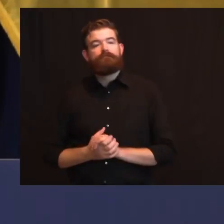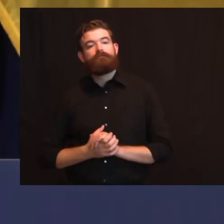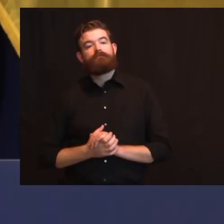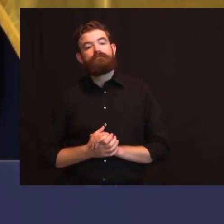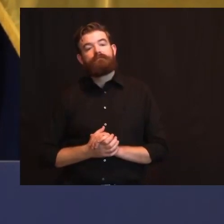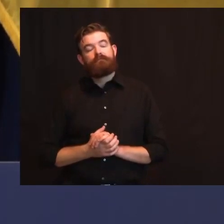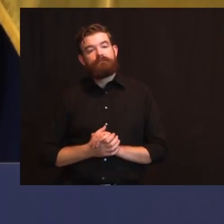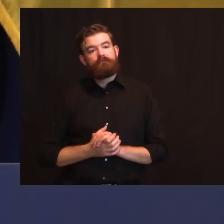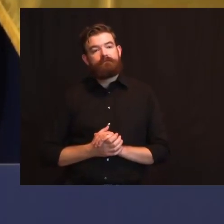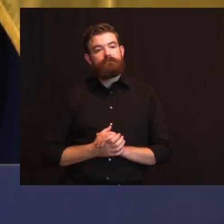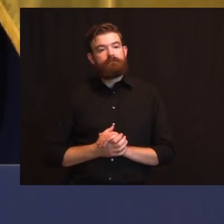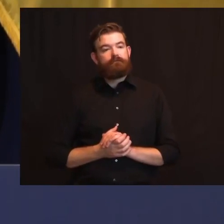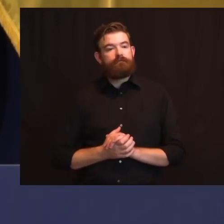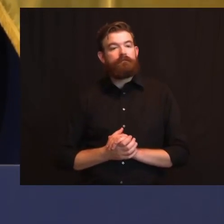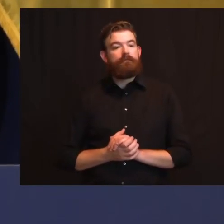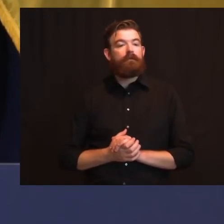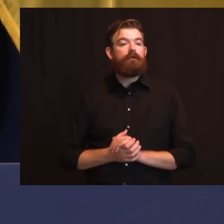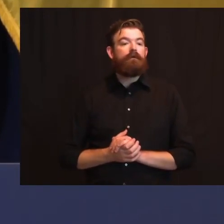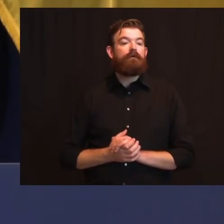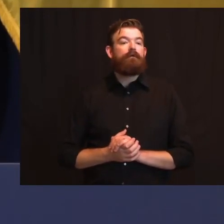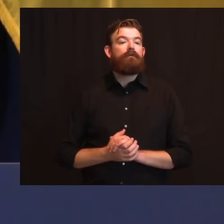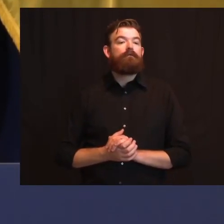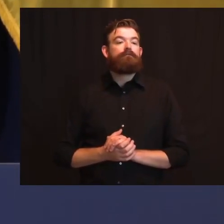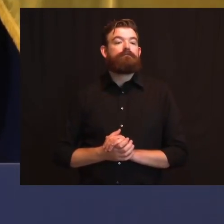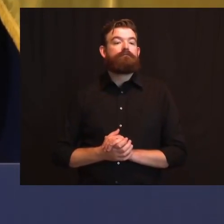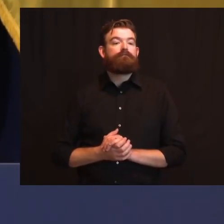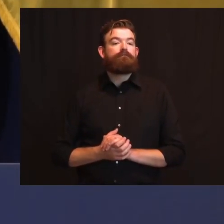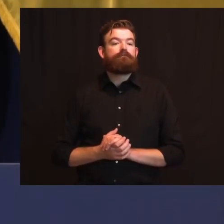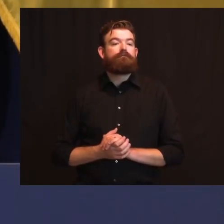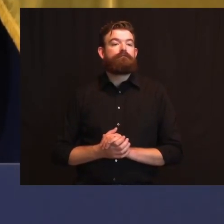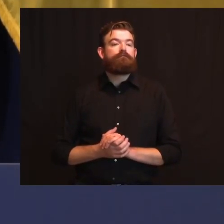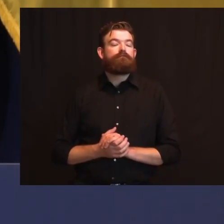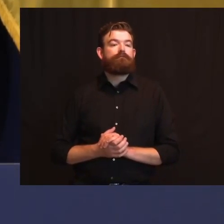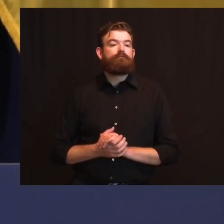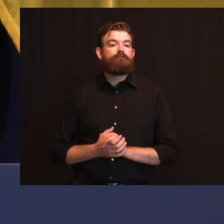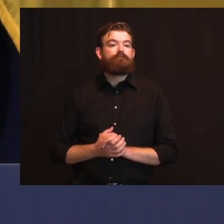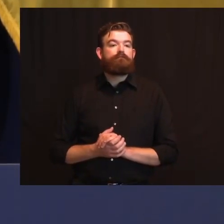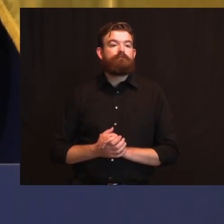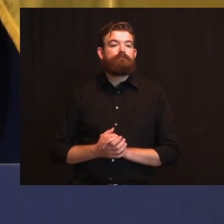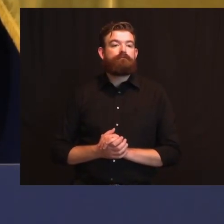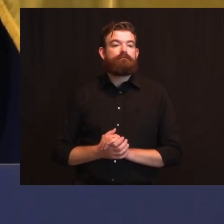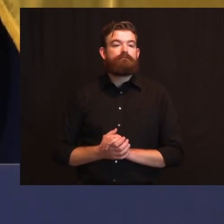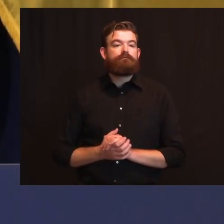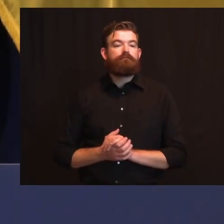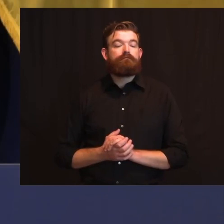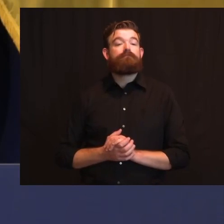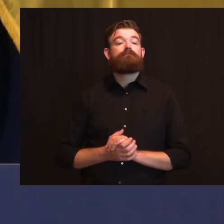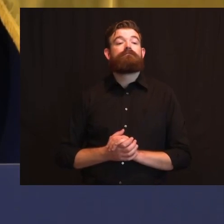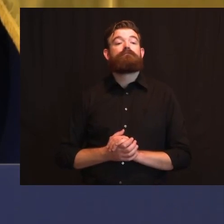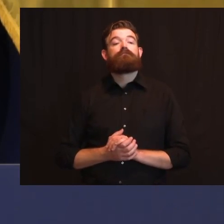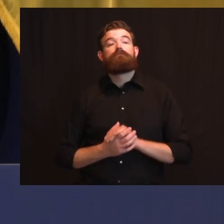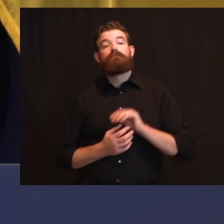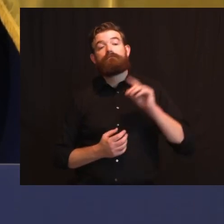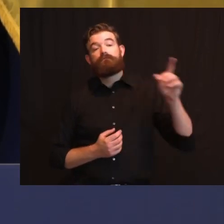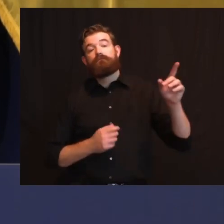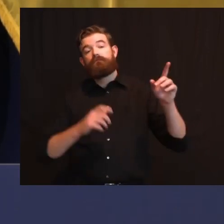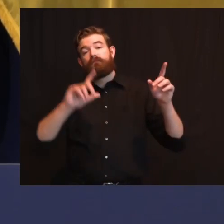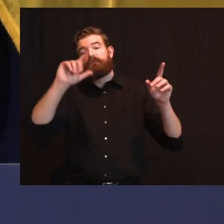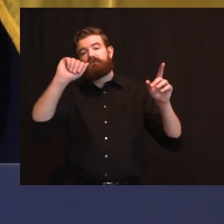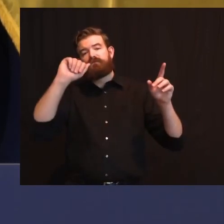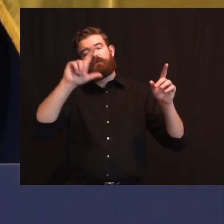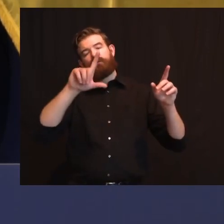vehicles. I did not see the specific comments by the Lieutenant Governor. I would just say, first of all, I don't know where I'd be without